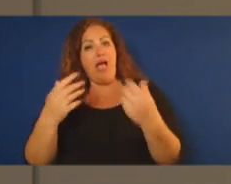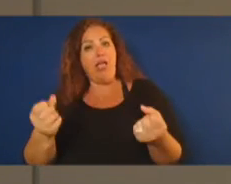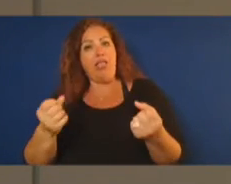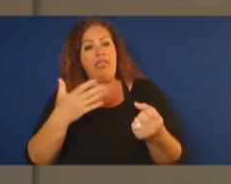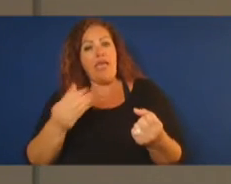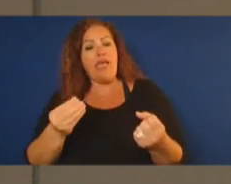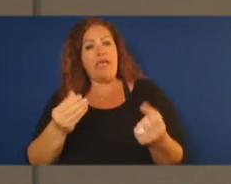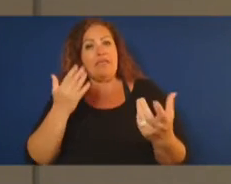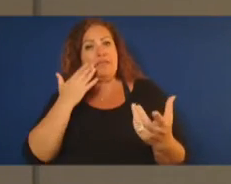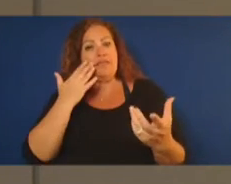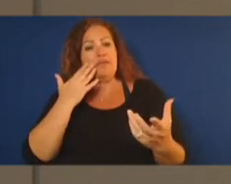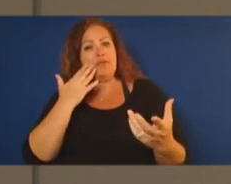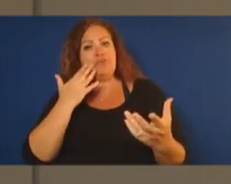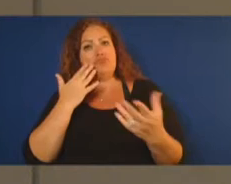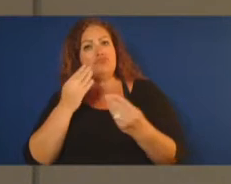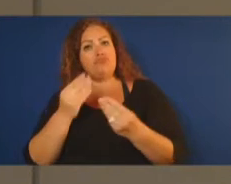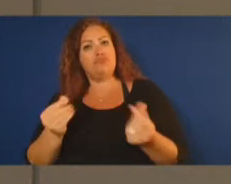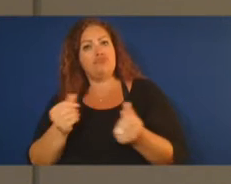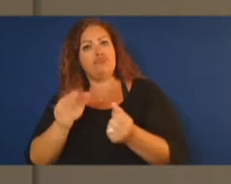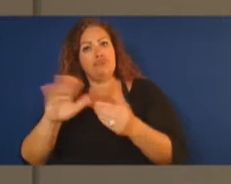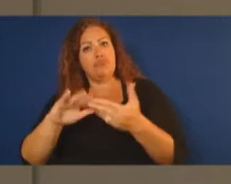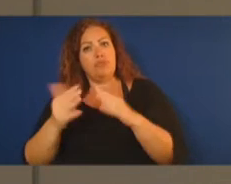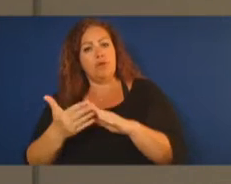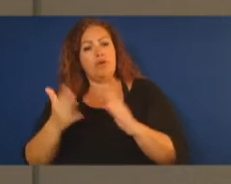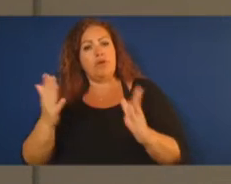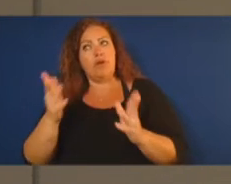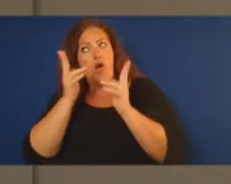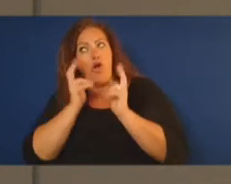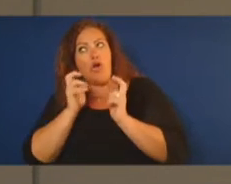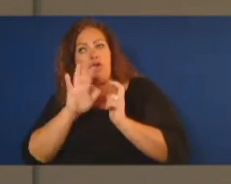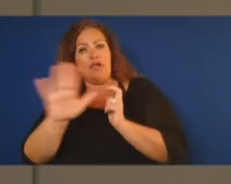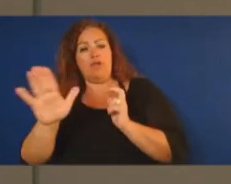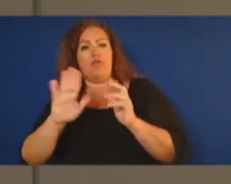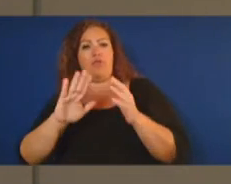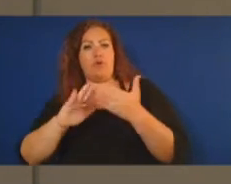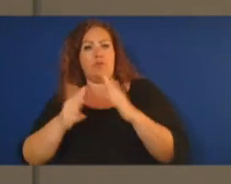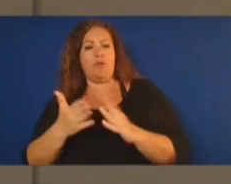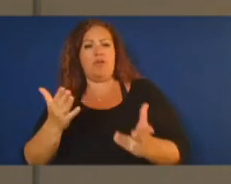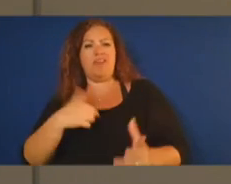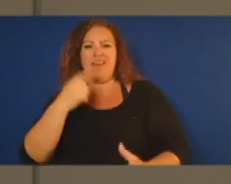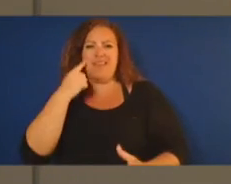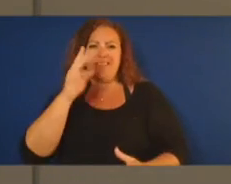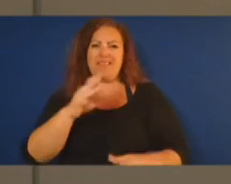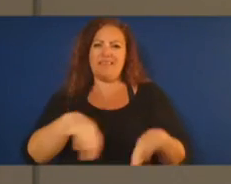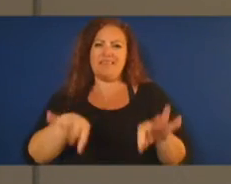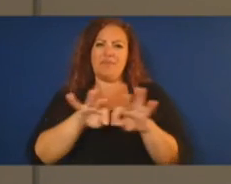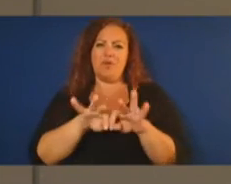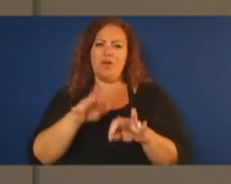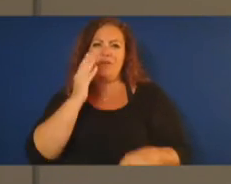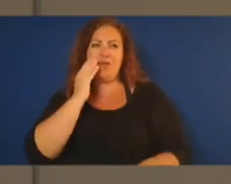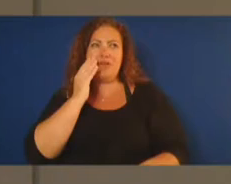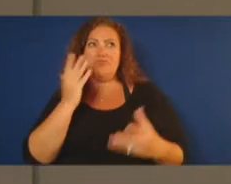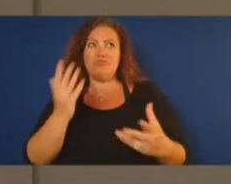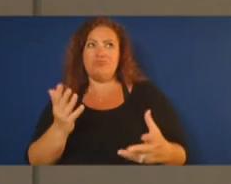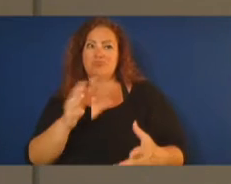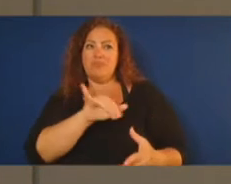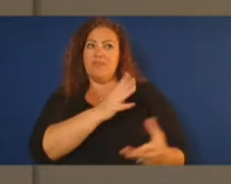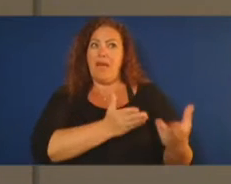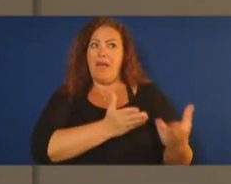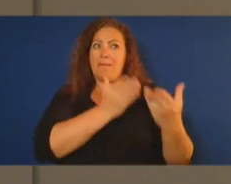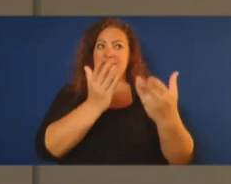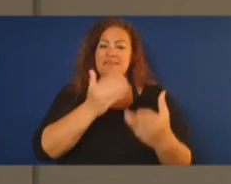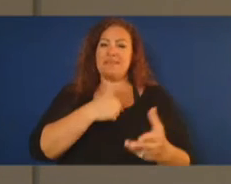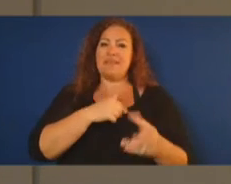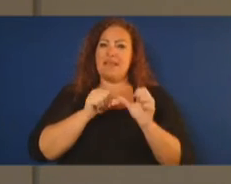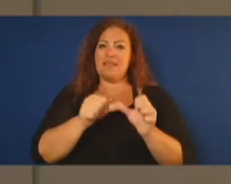your community I think that's really important here and I think that's what you know even you know adjacent to this petition is is what I'm continuing to hear from the